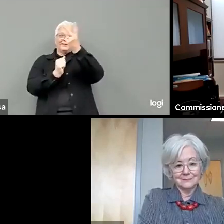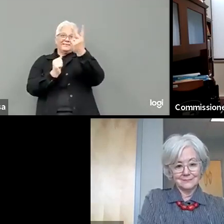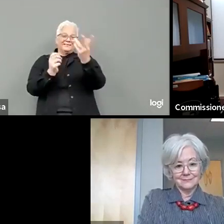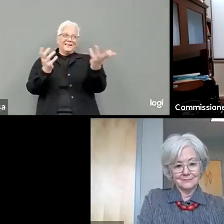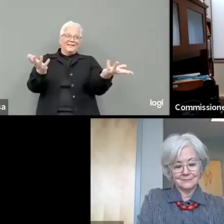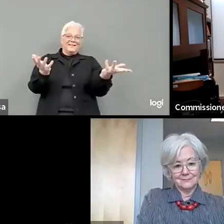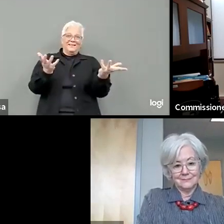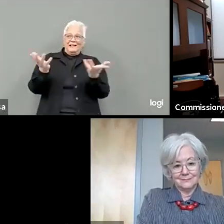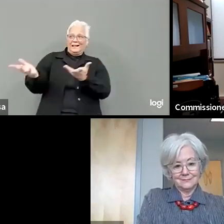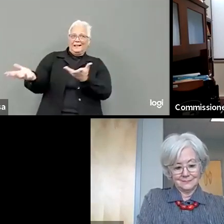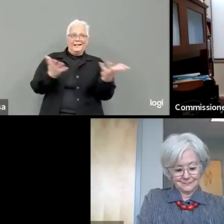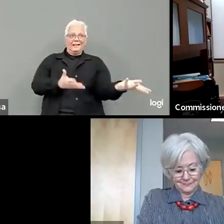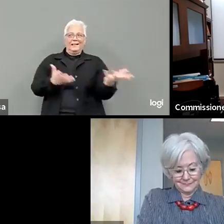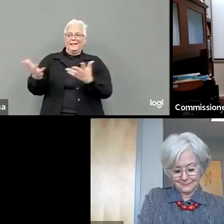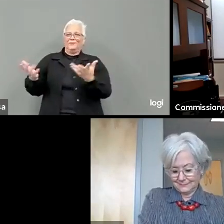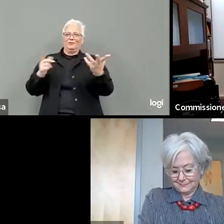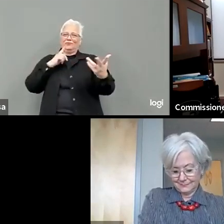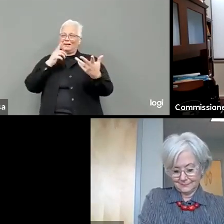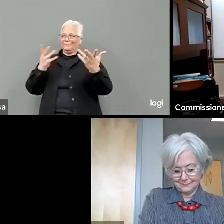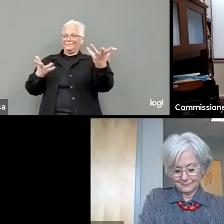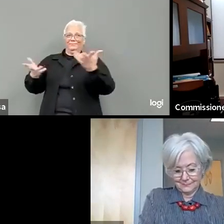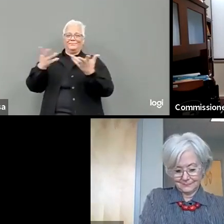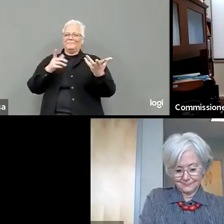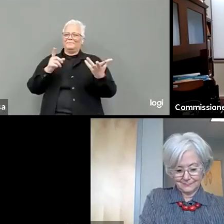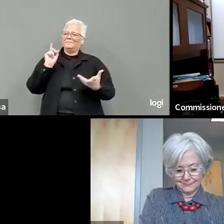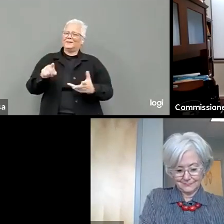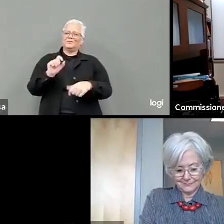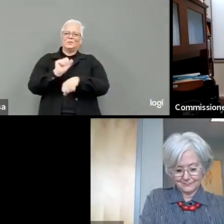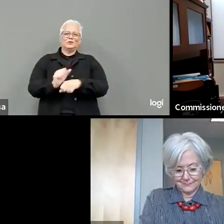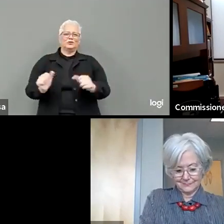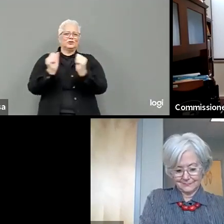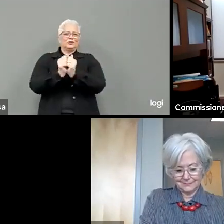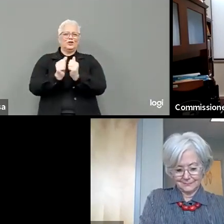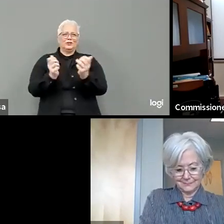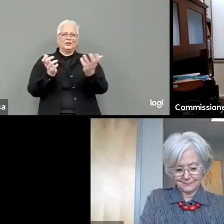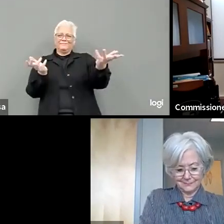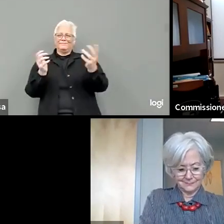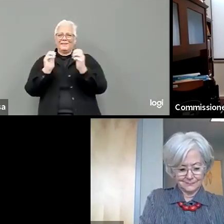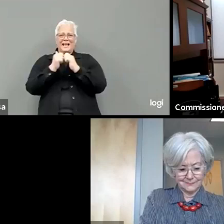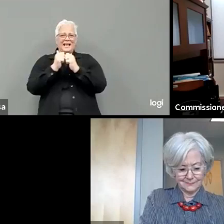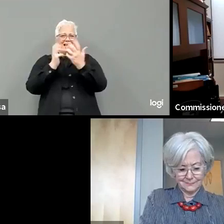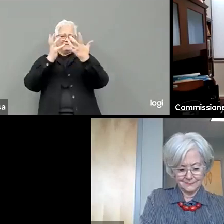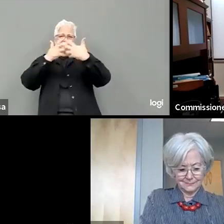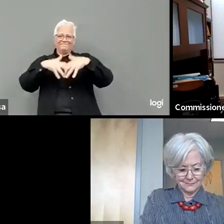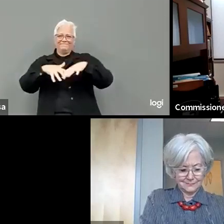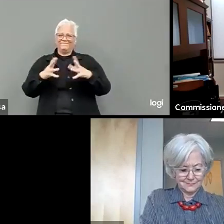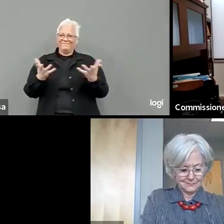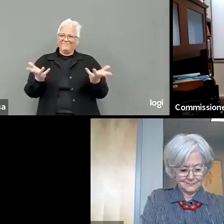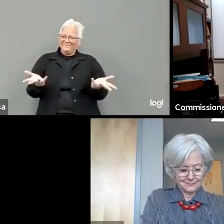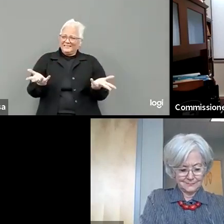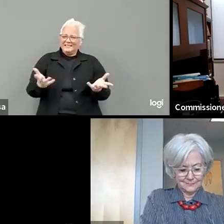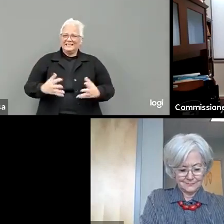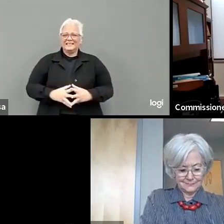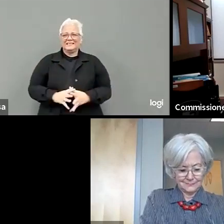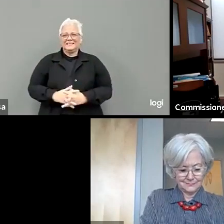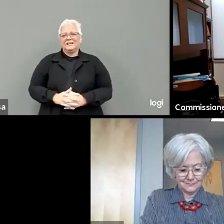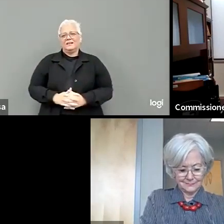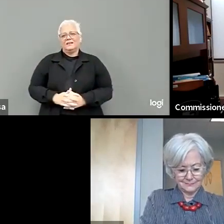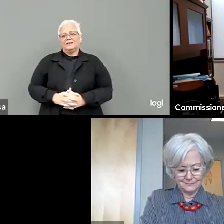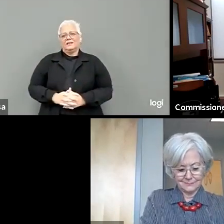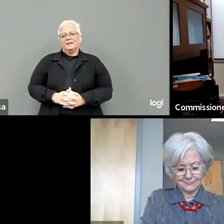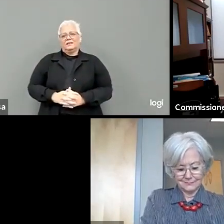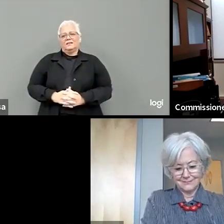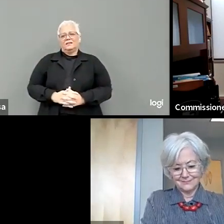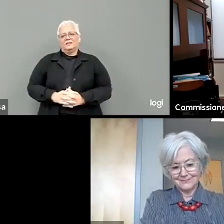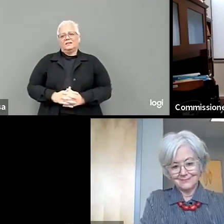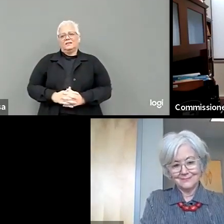their plans to escalate the opportunity to do that a little earlier than had originally